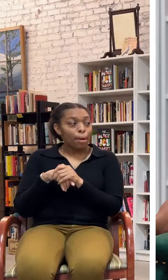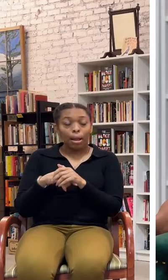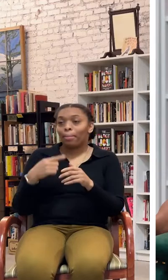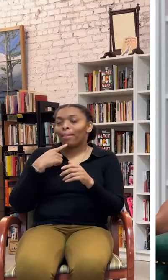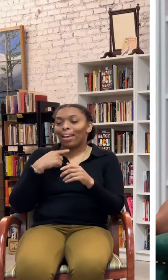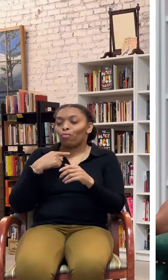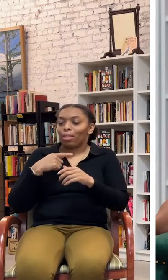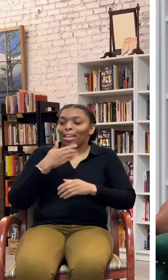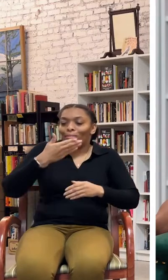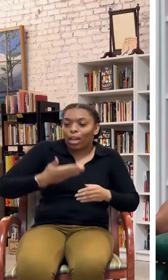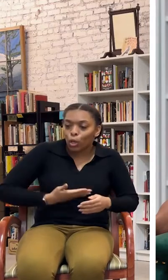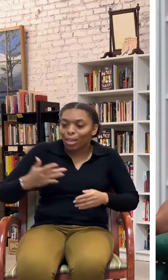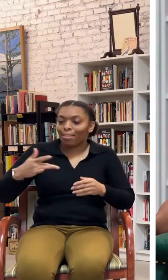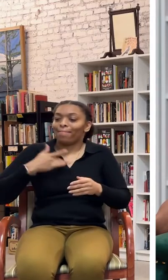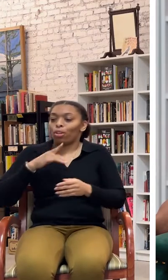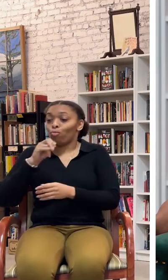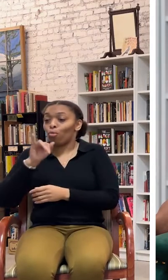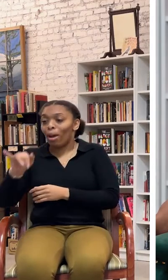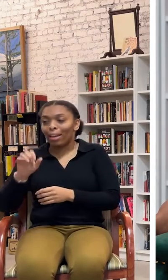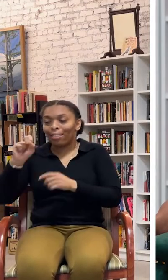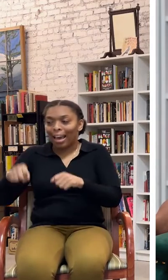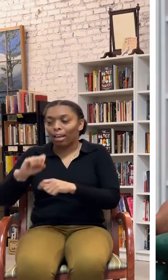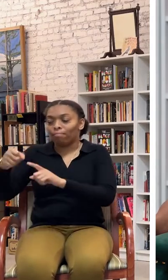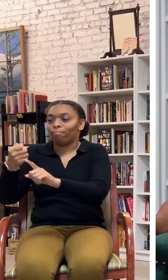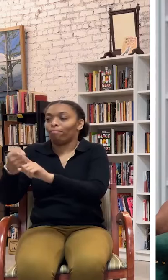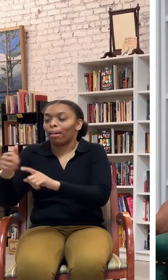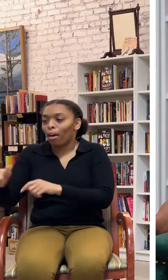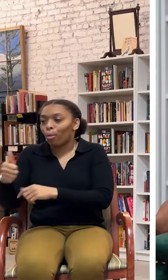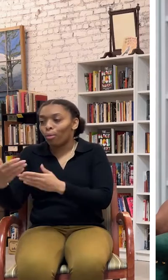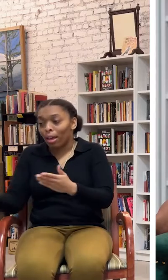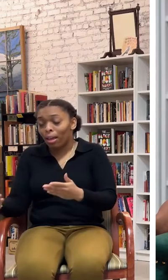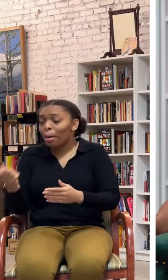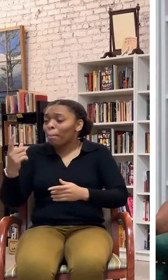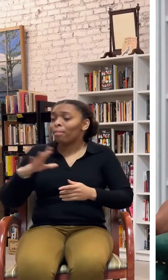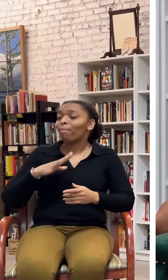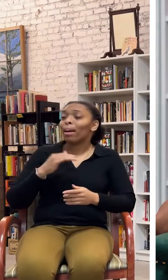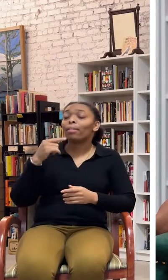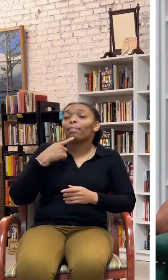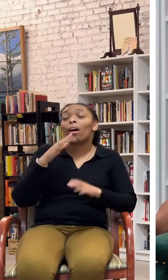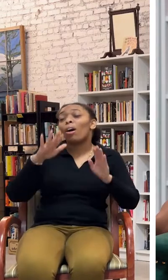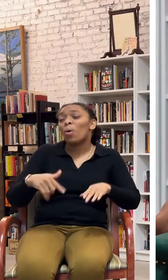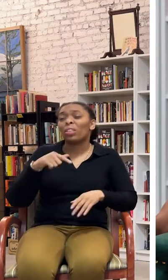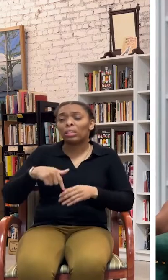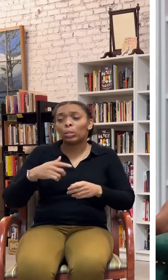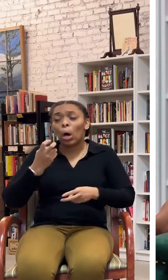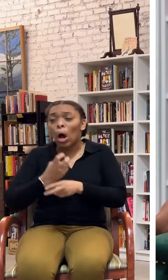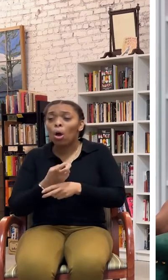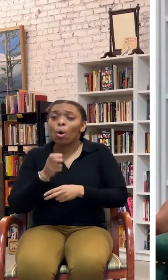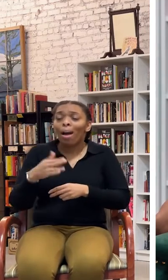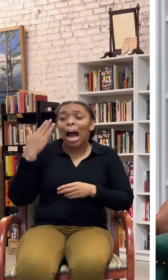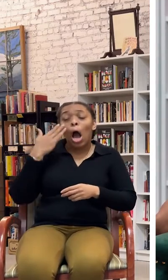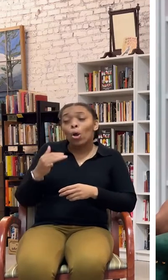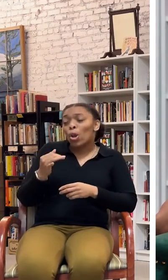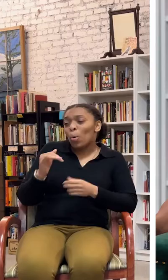lean into it, because that can lead to other things. But also, it's okay to say, like, this is hard for me to do, or I don't know about joy because I have